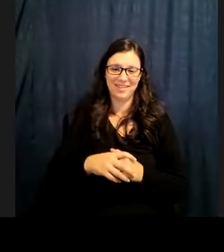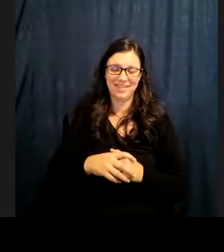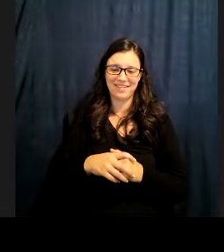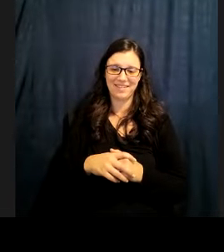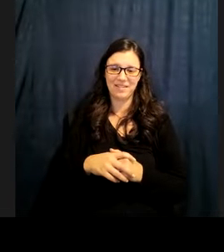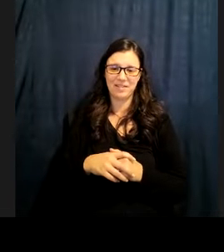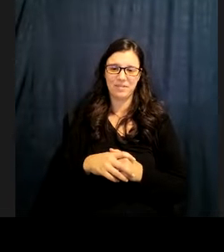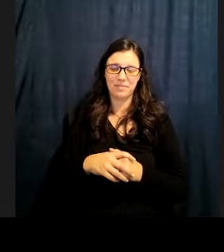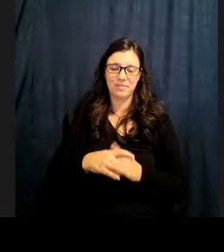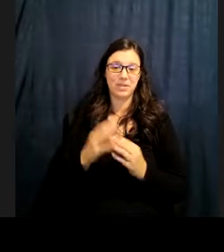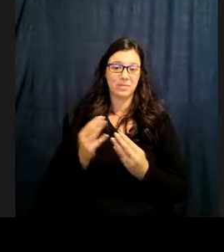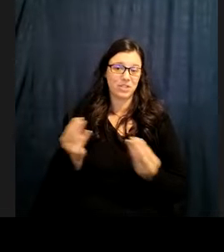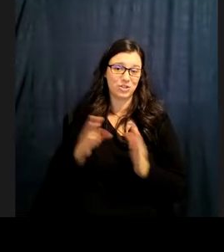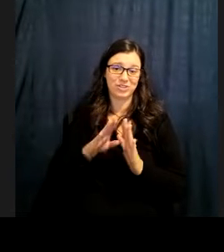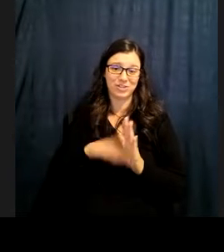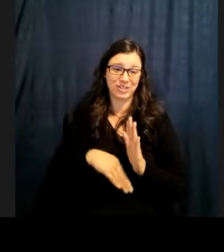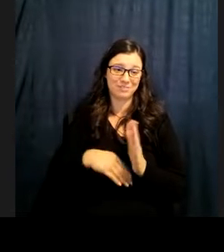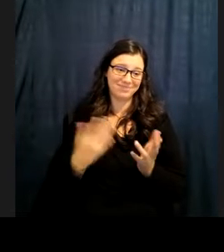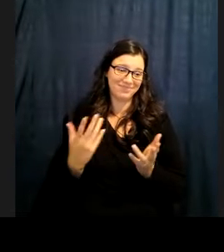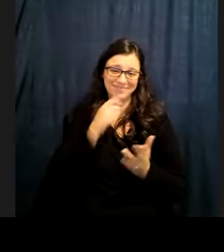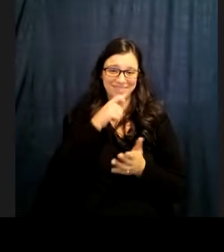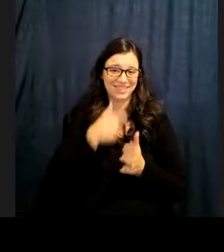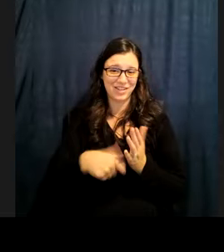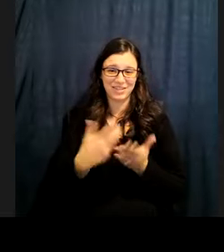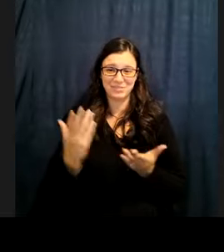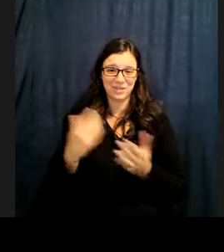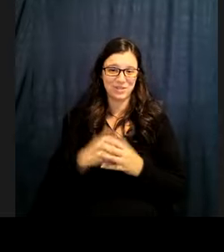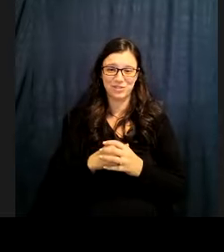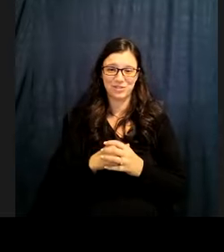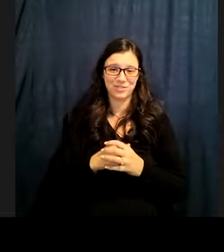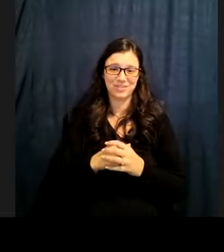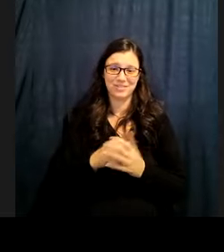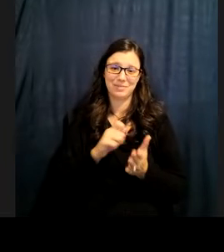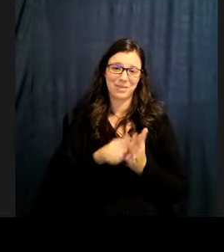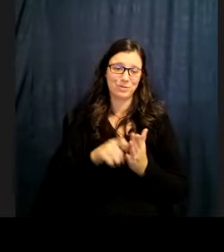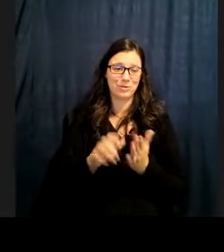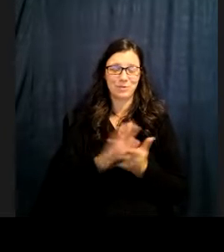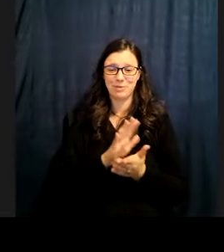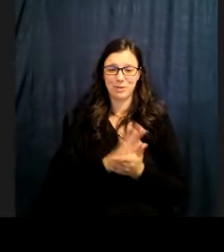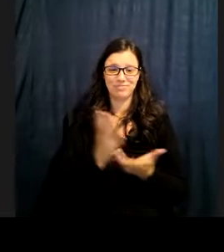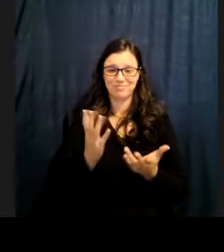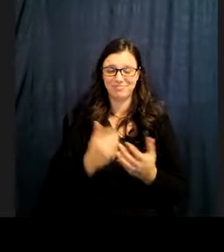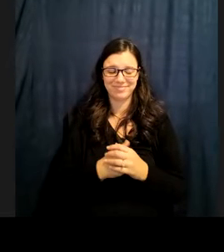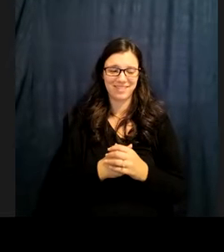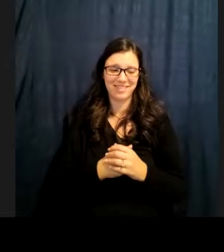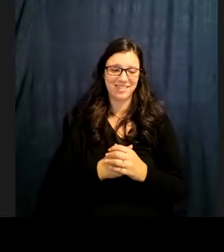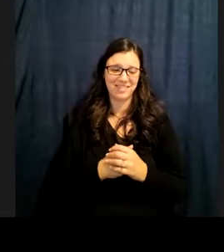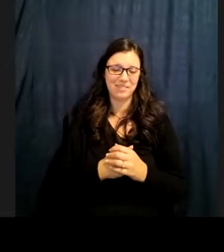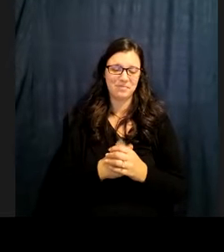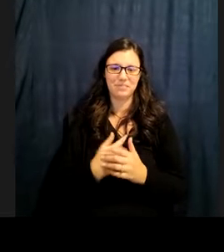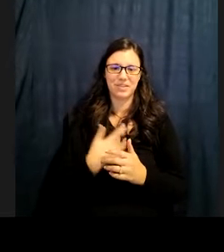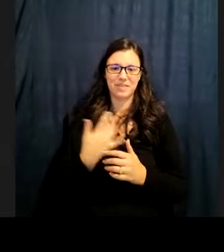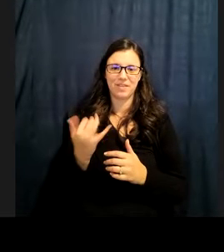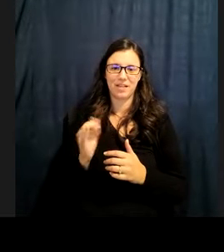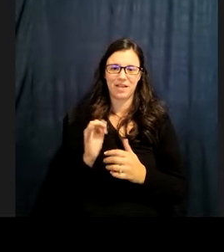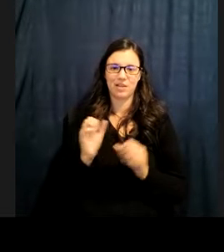The materials are cheap, you know, it doesn't cost much, pencil and paper. And I just felt like I